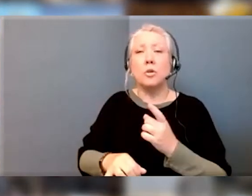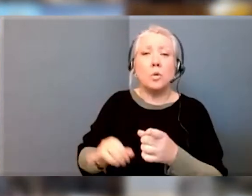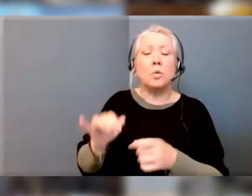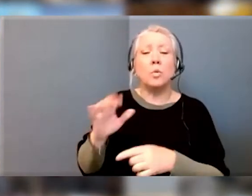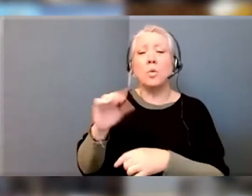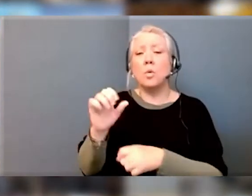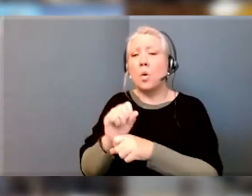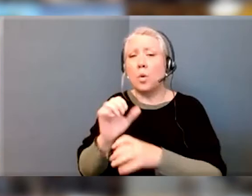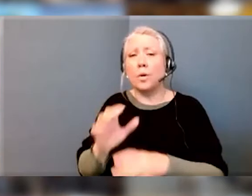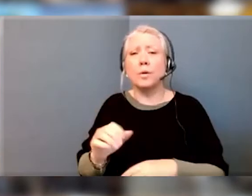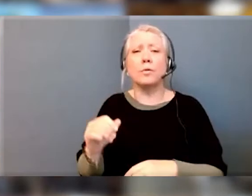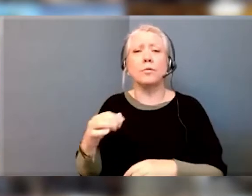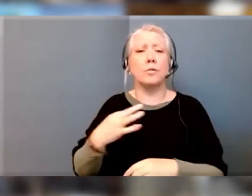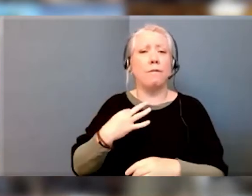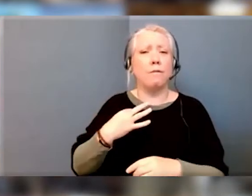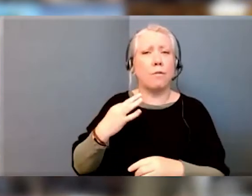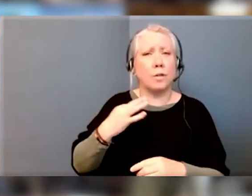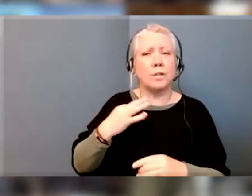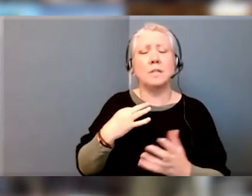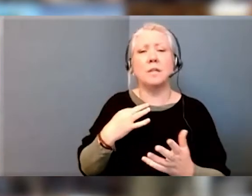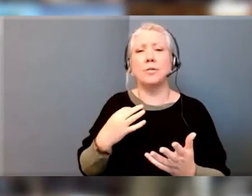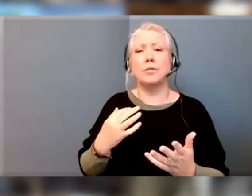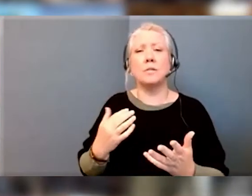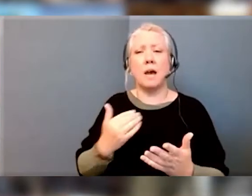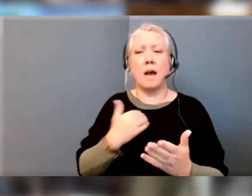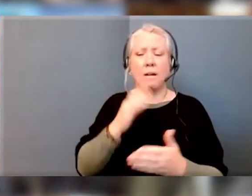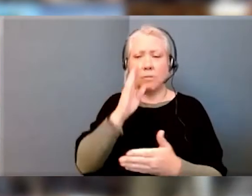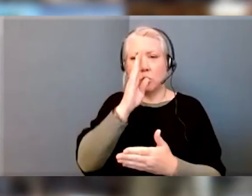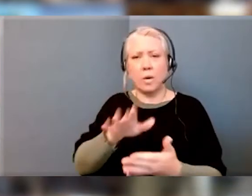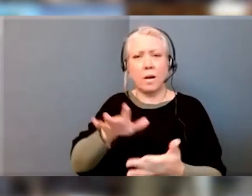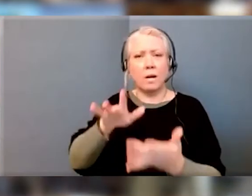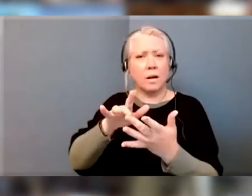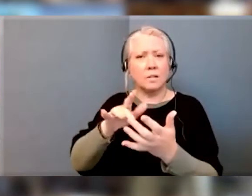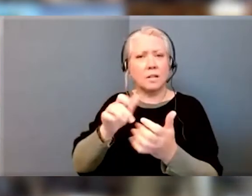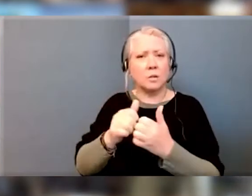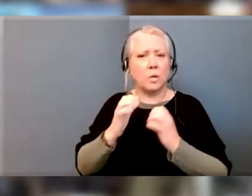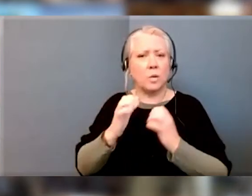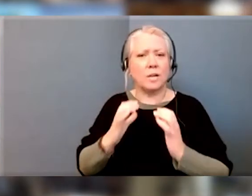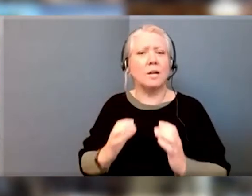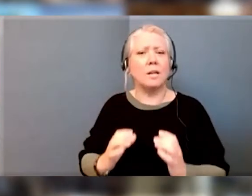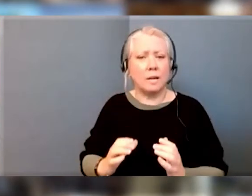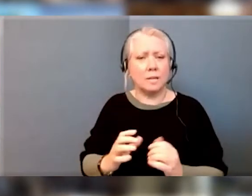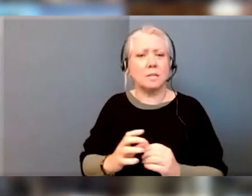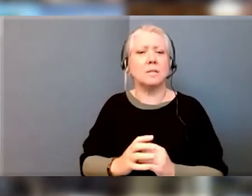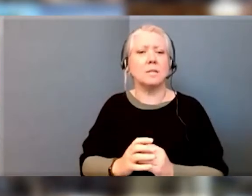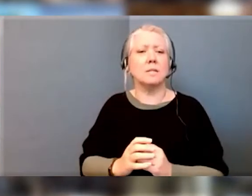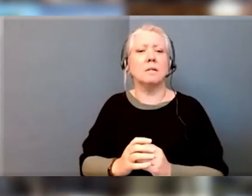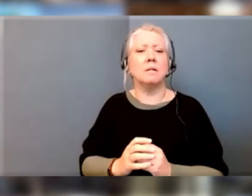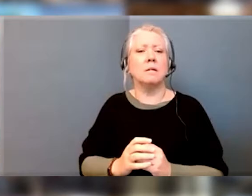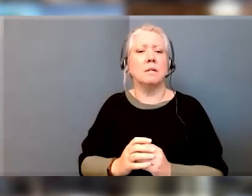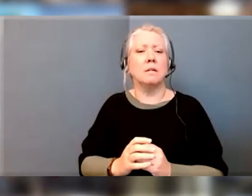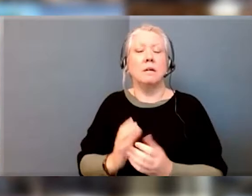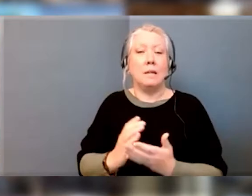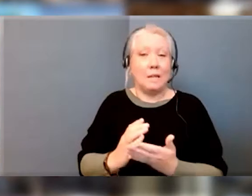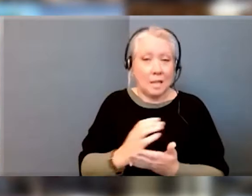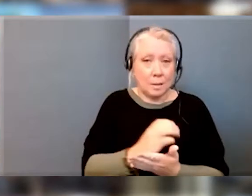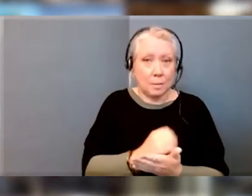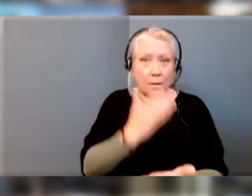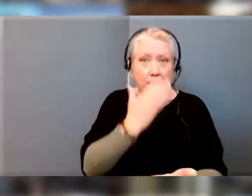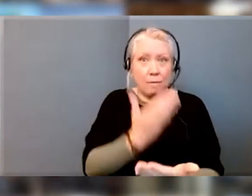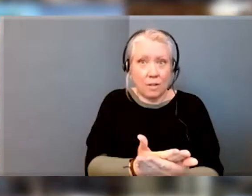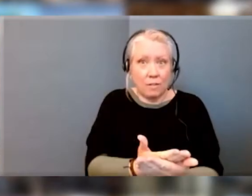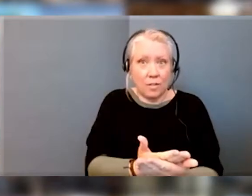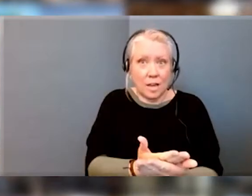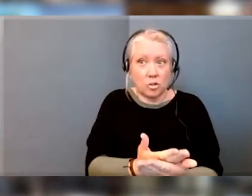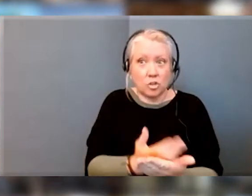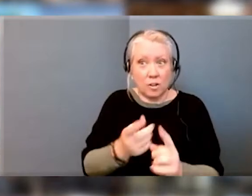your volunteers are having direct contact with clients or program participants. Income verification is a requirement for this